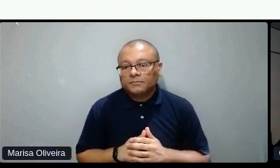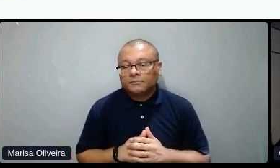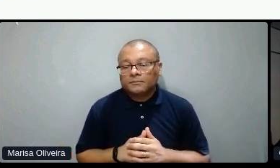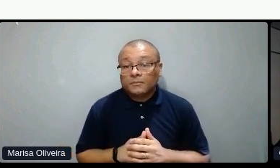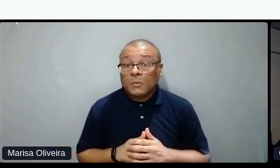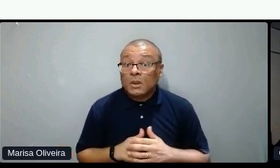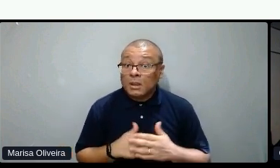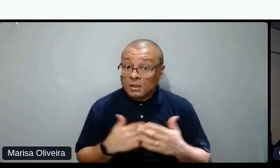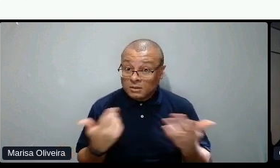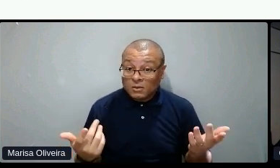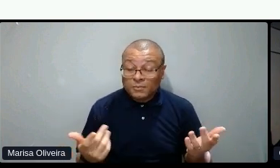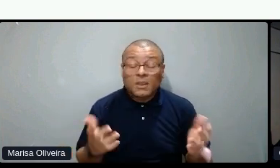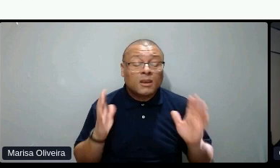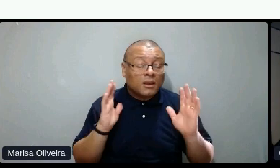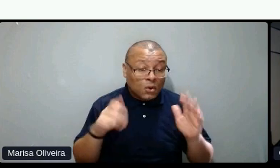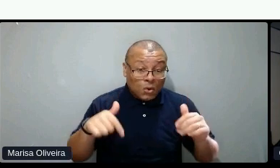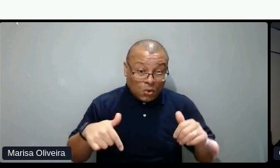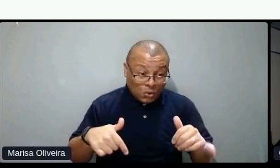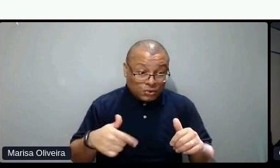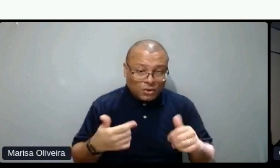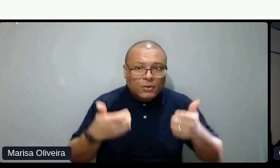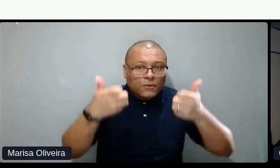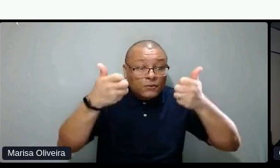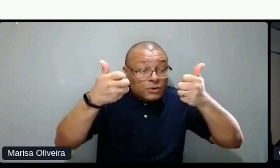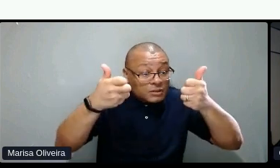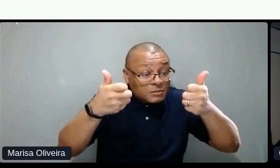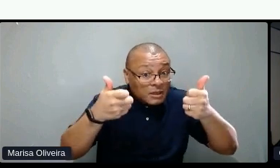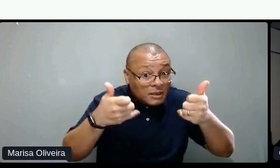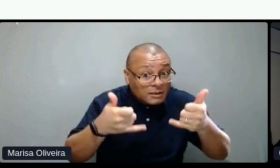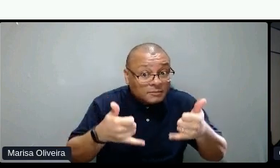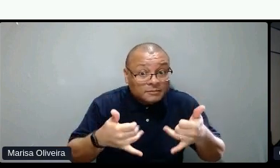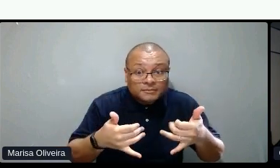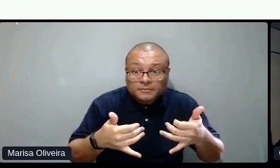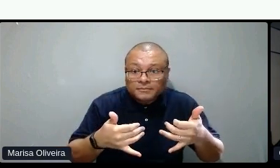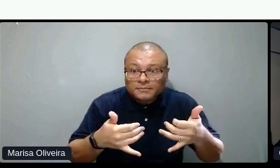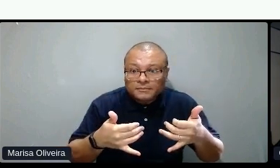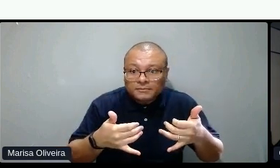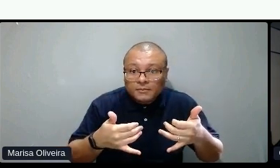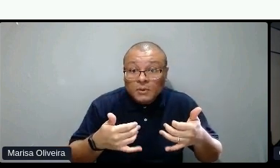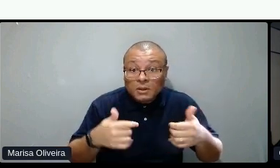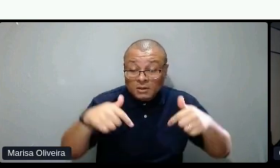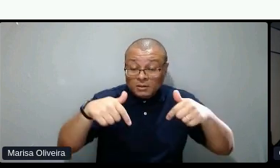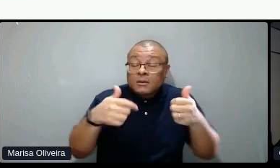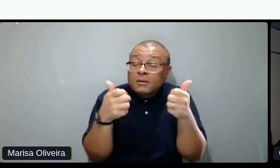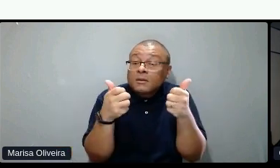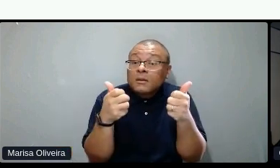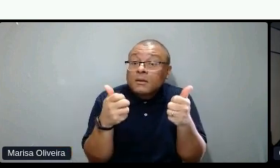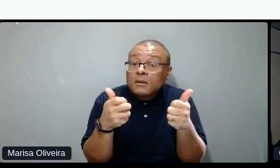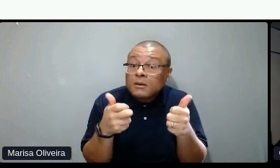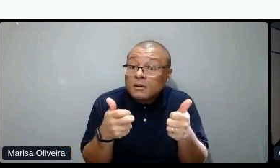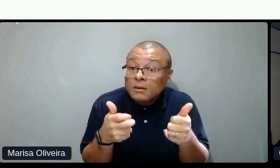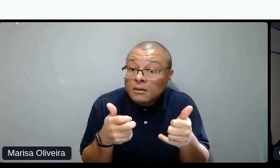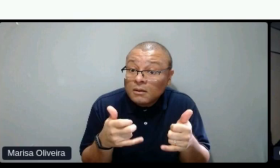So while I also talked, I'm just going to rewind. While I already talked about that